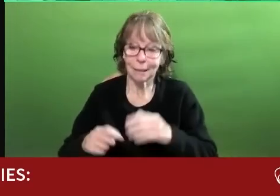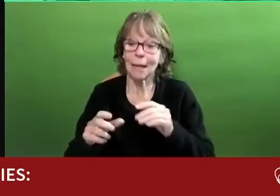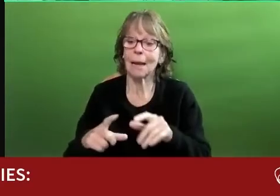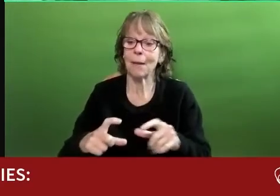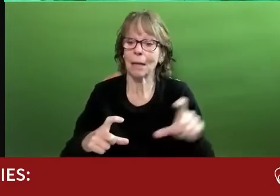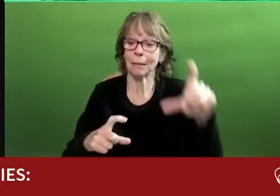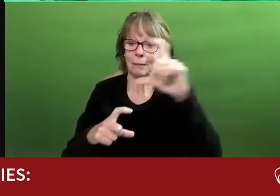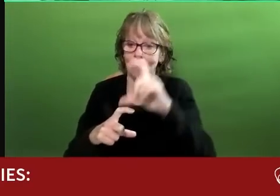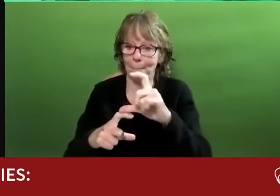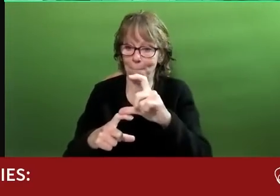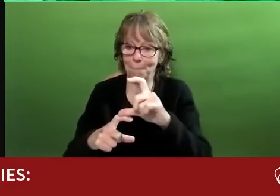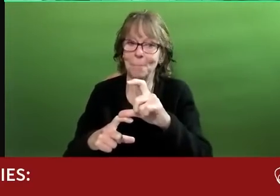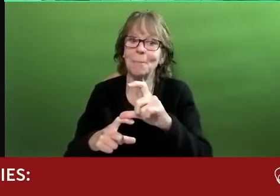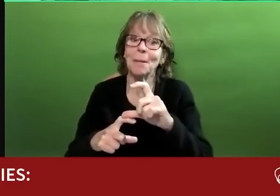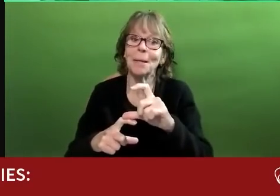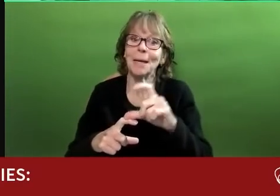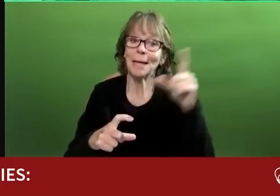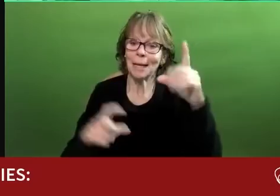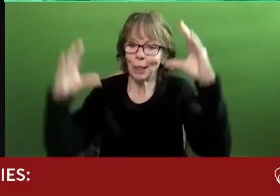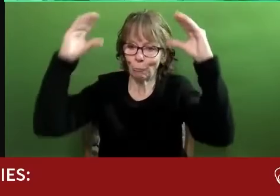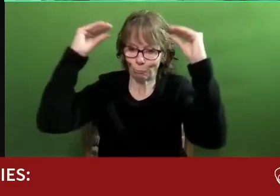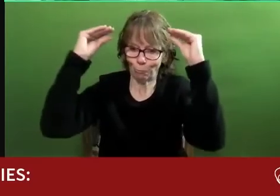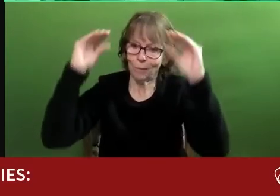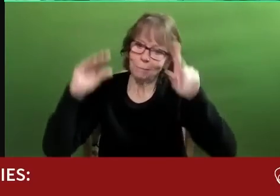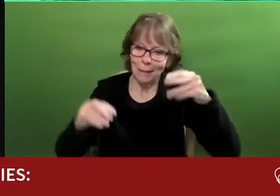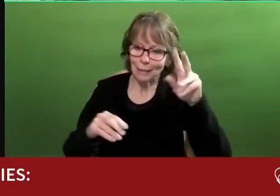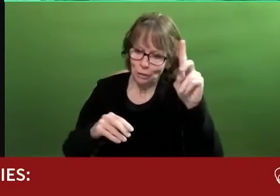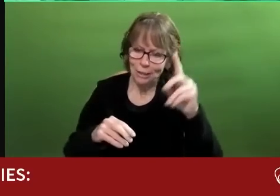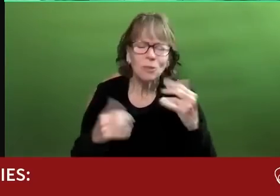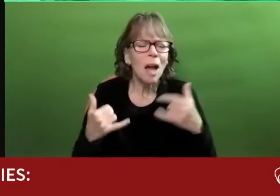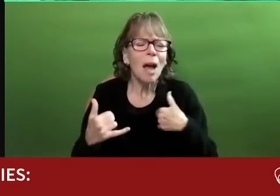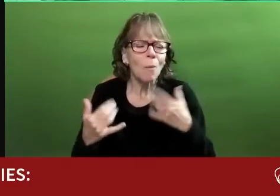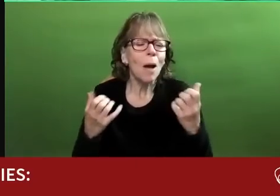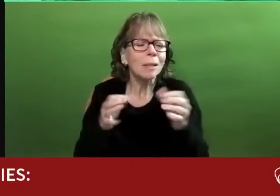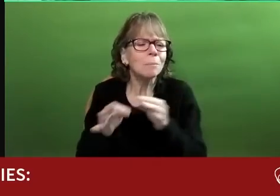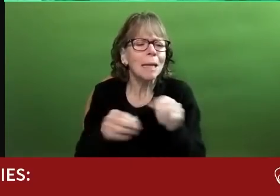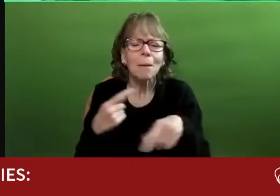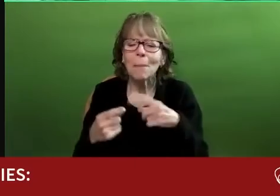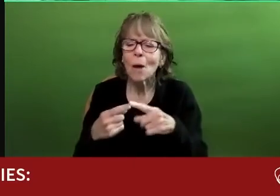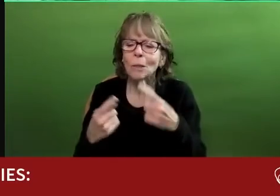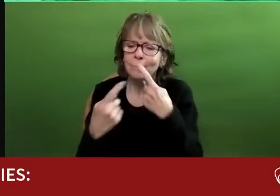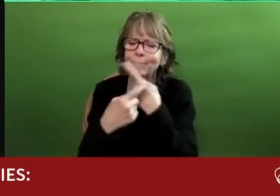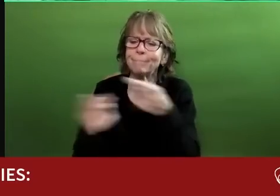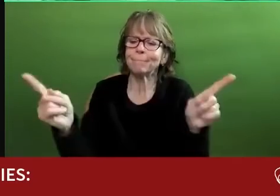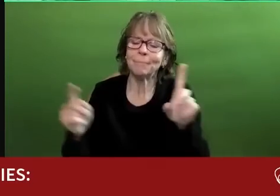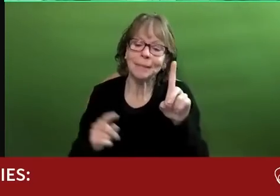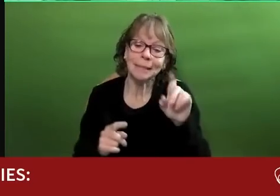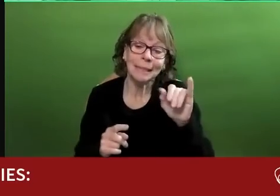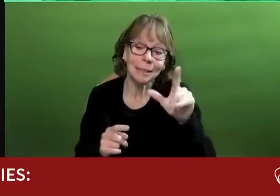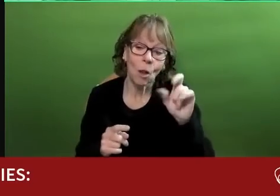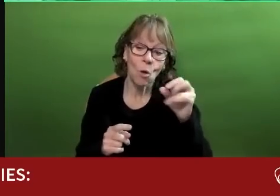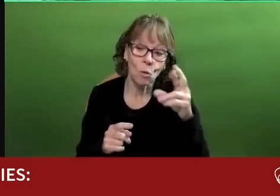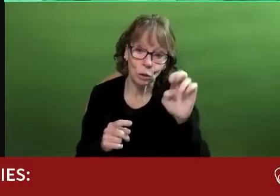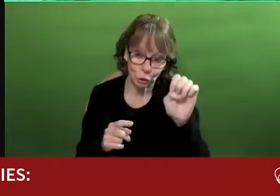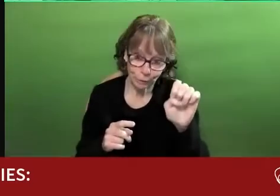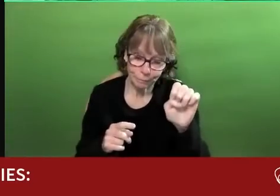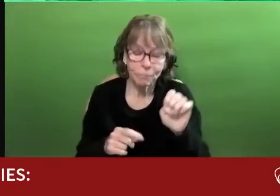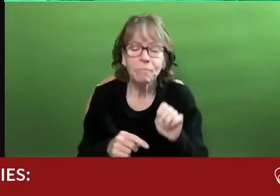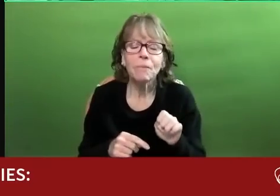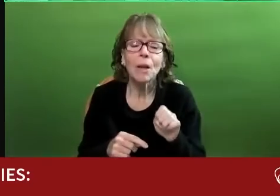So I want to talk a little bit about disclosure with disabilities. What I have found as a person with multiple disabilities